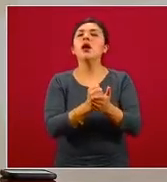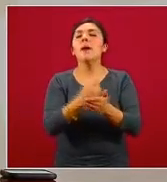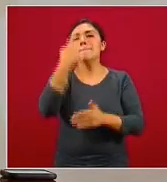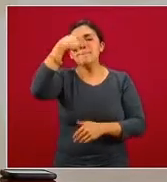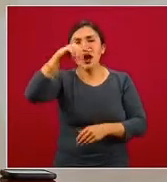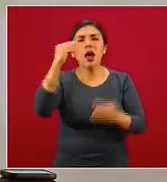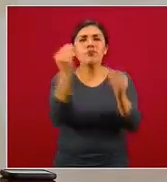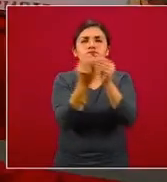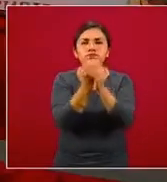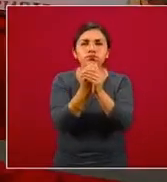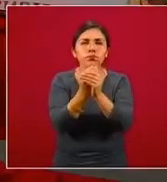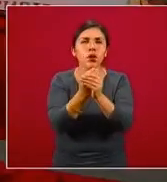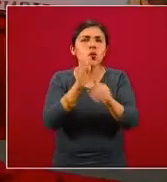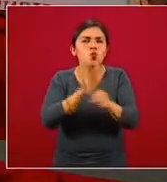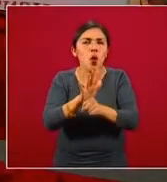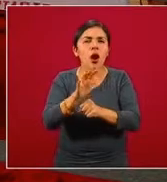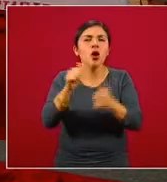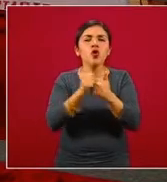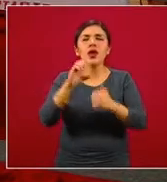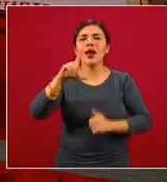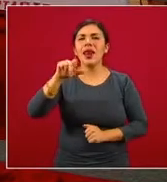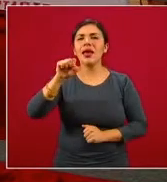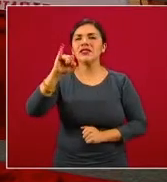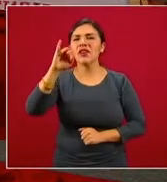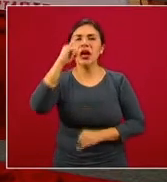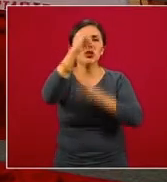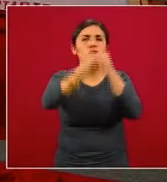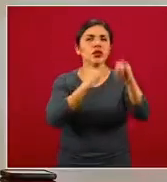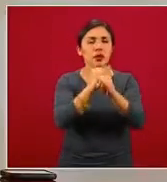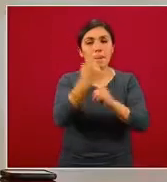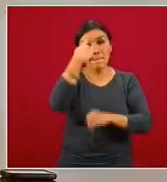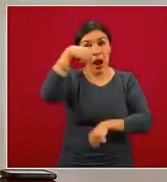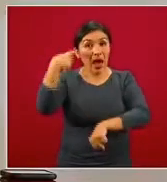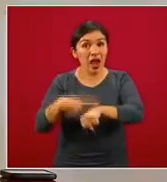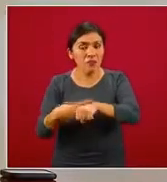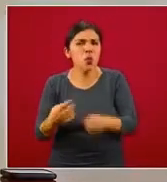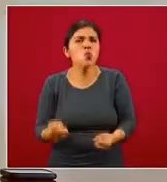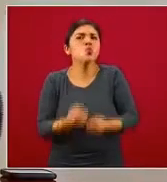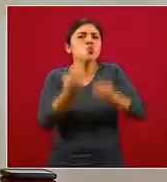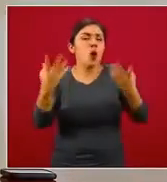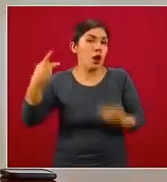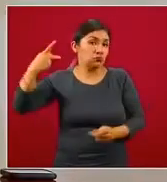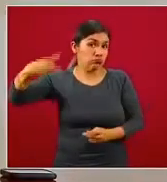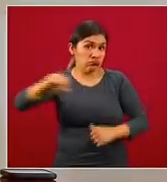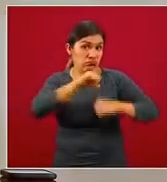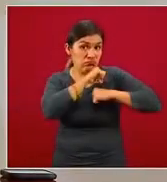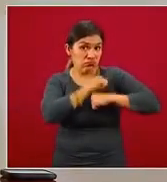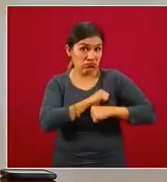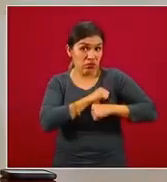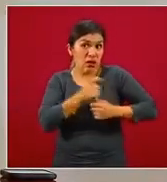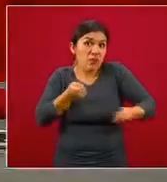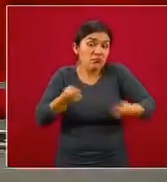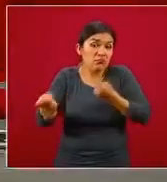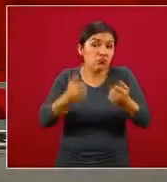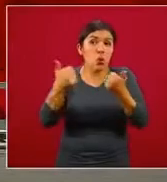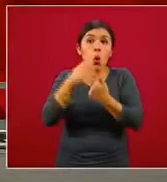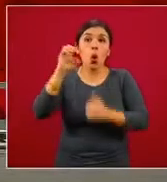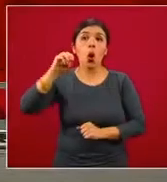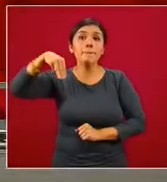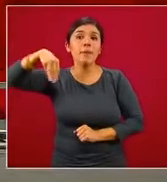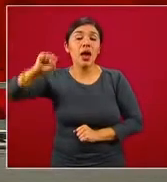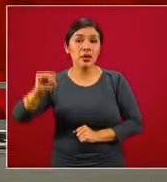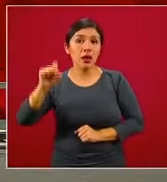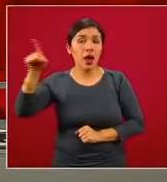follows international standards for the classification and categorizing